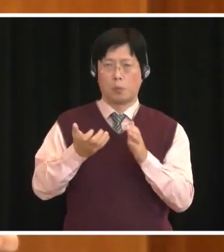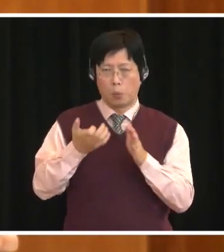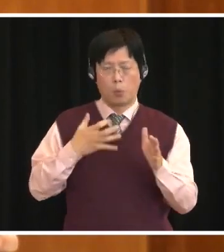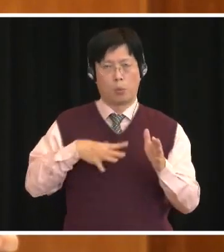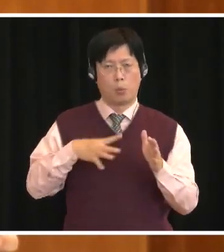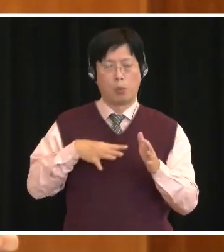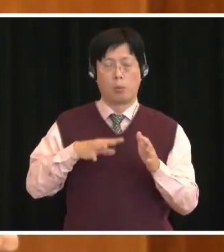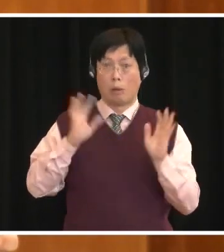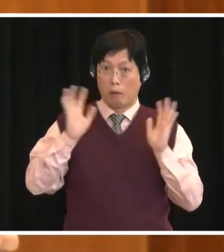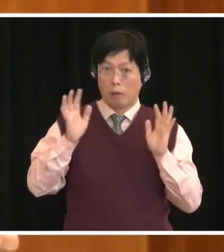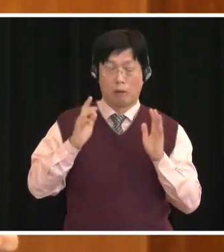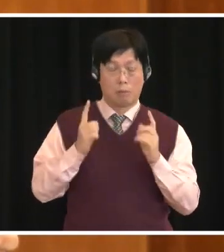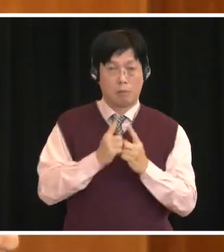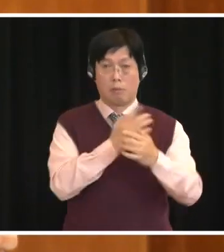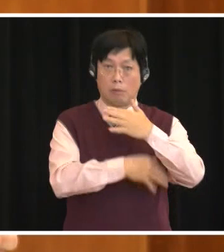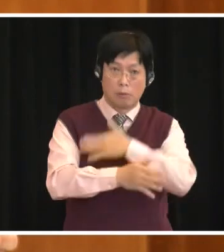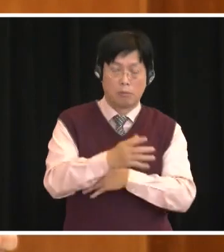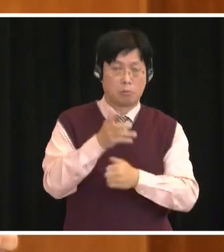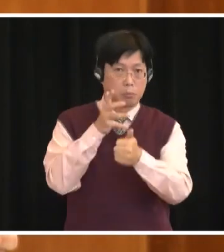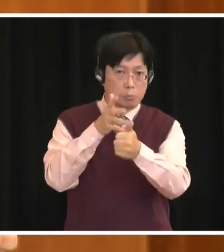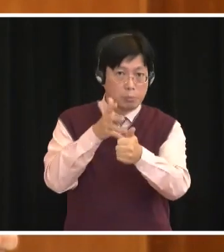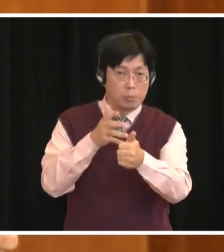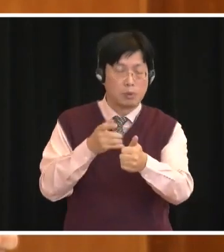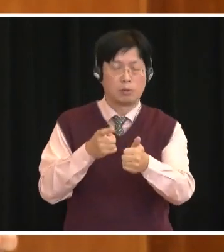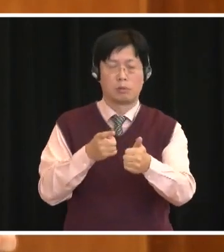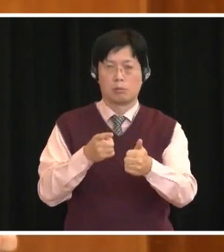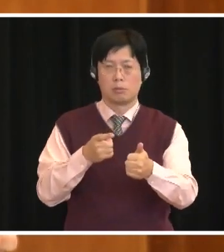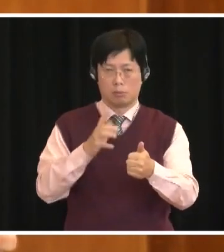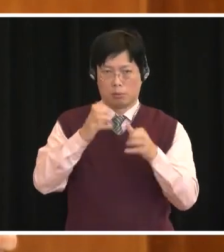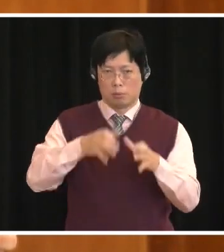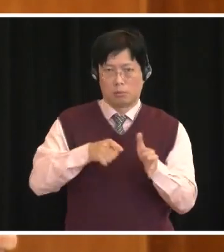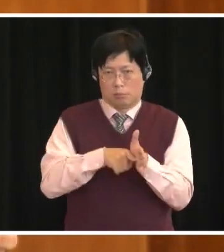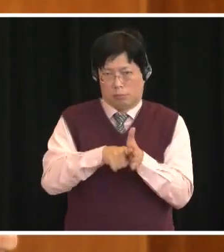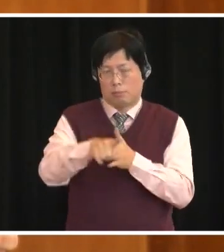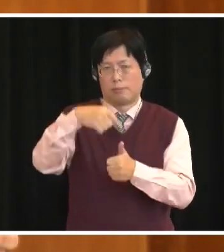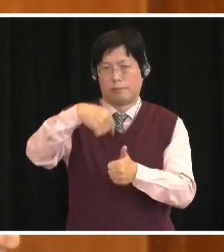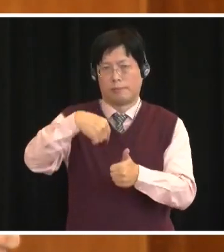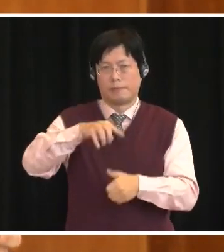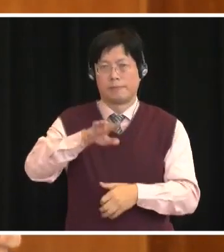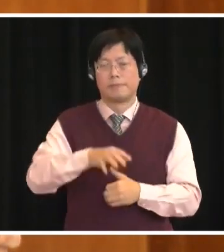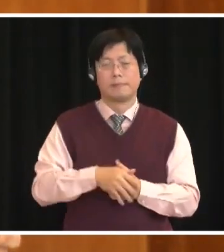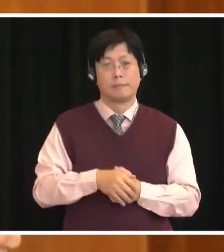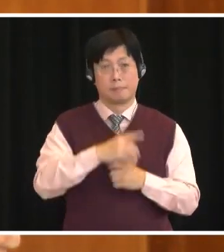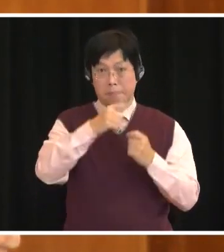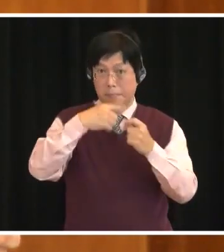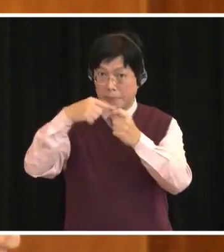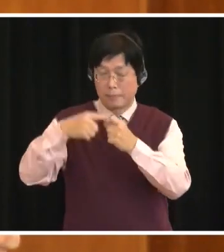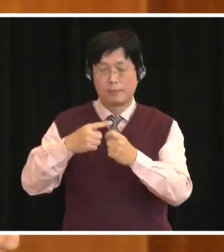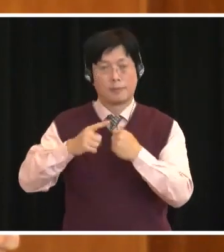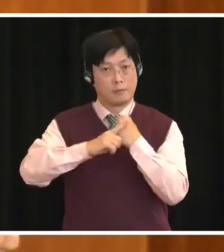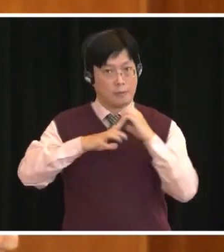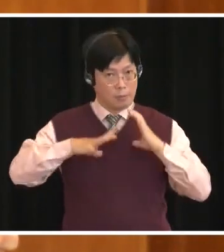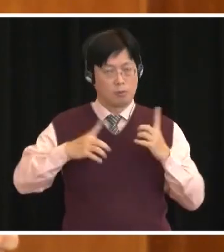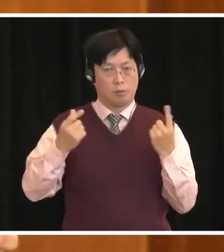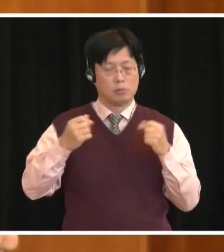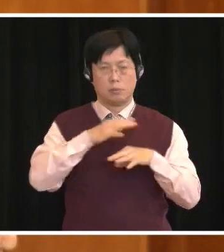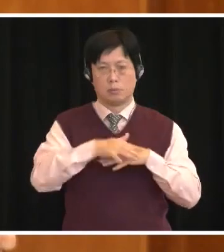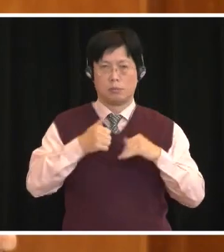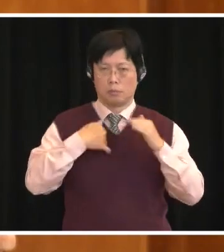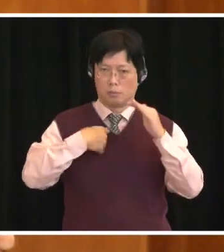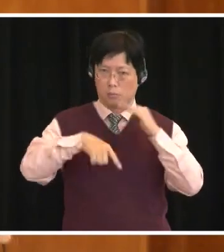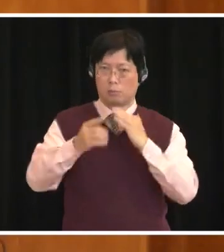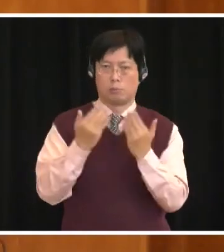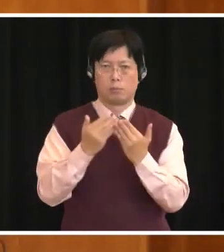to learn how they can interview children with or without disabilities. Every year,